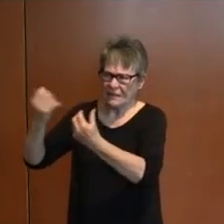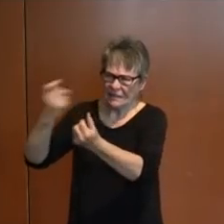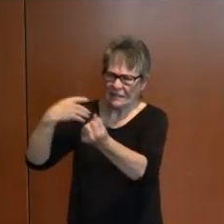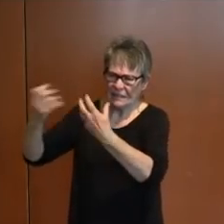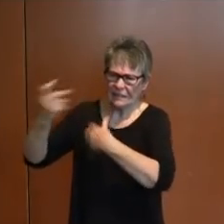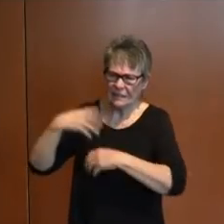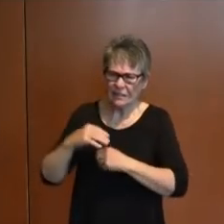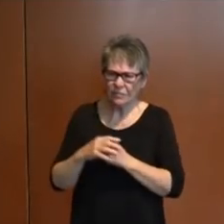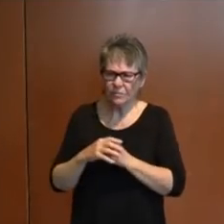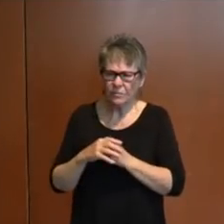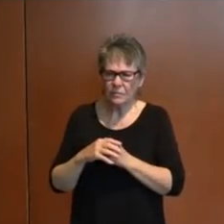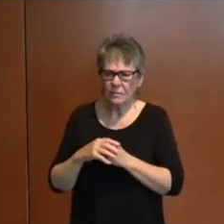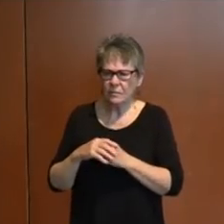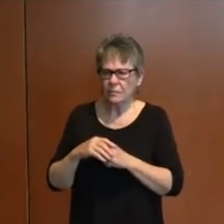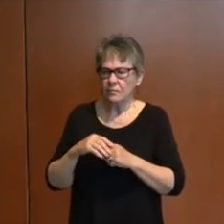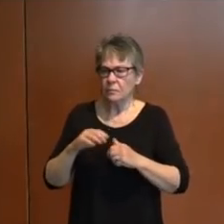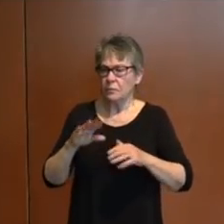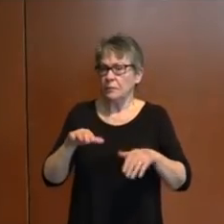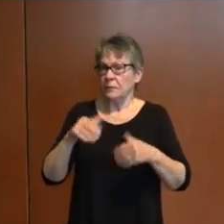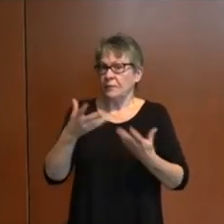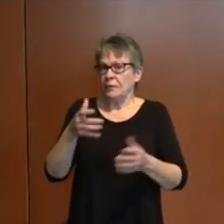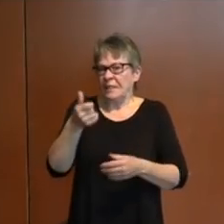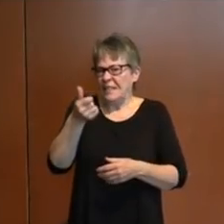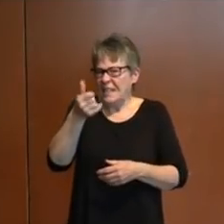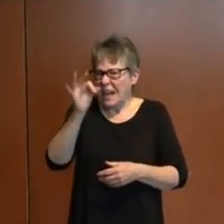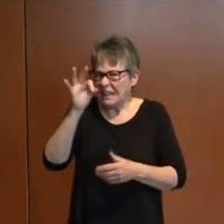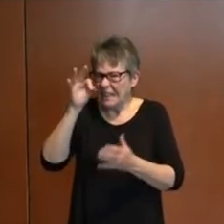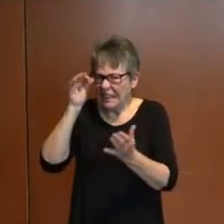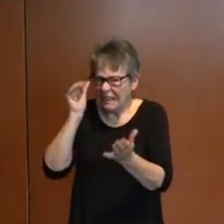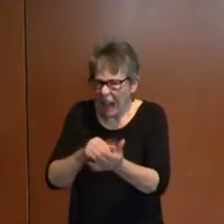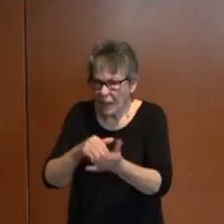19,364 tests performed, of which